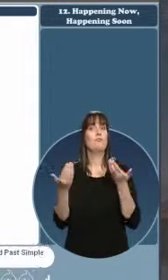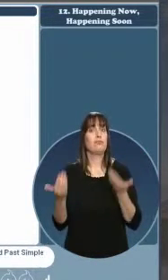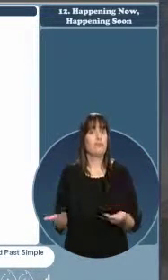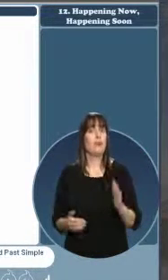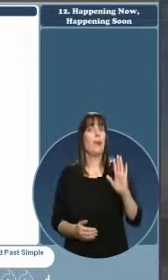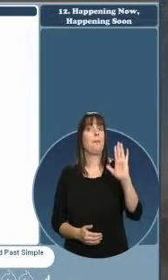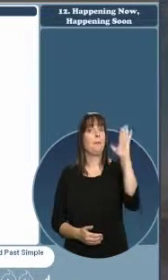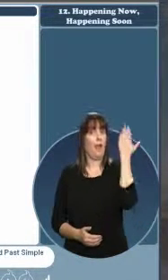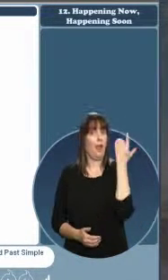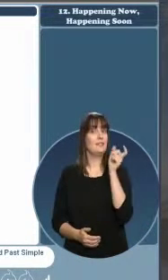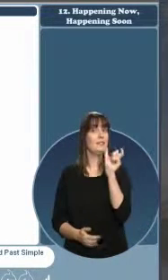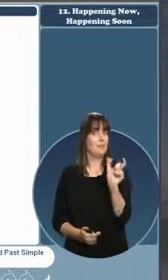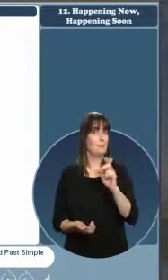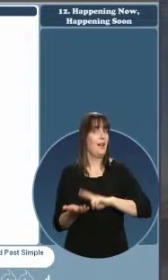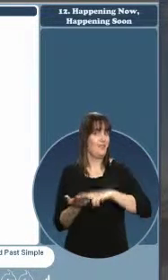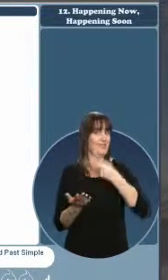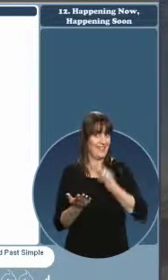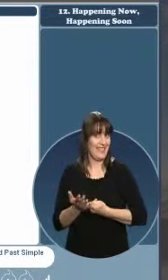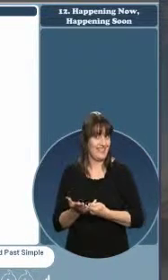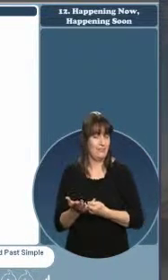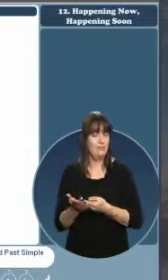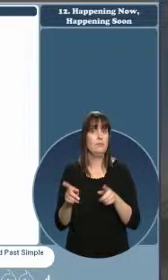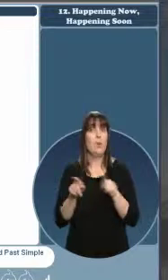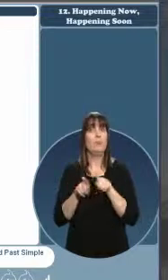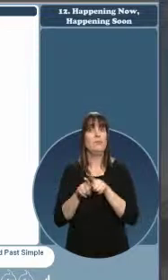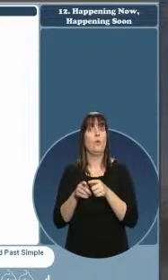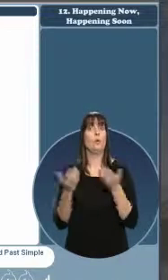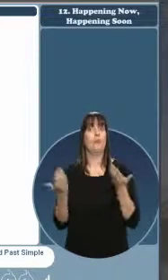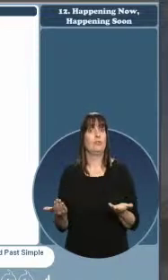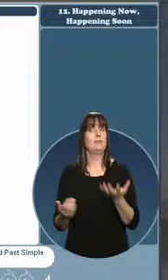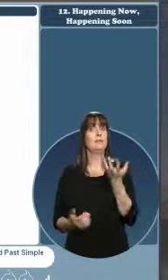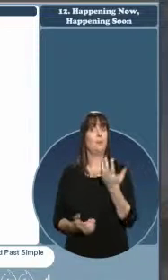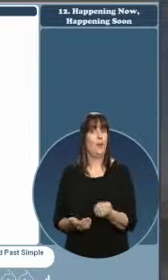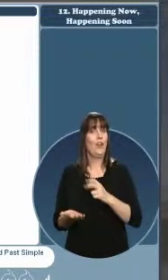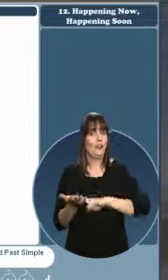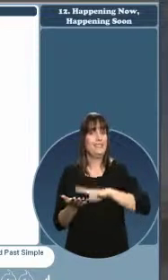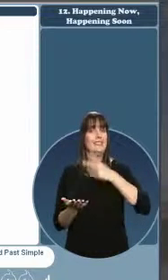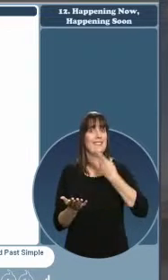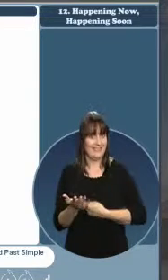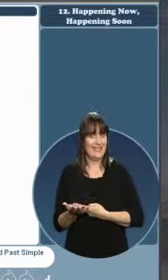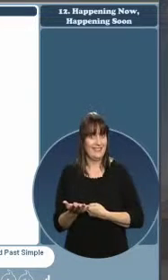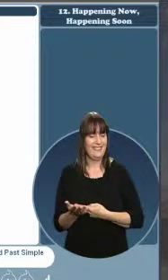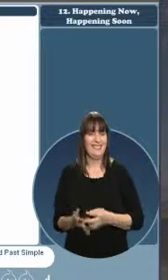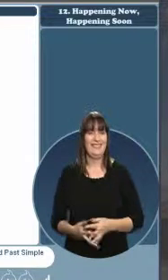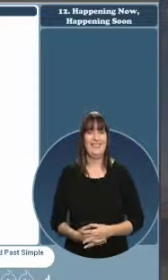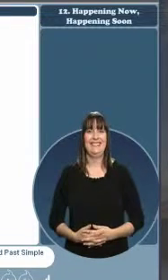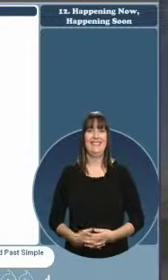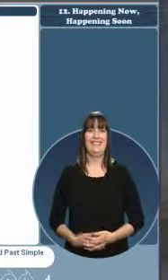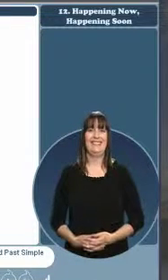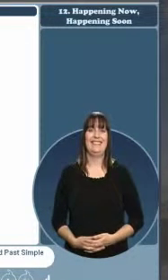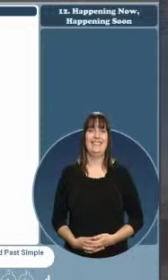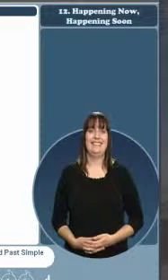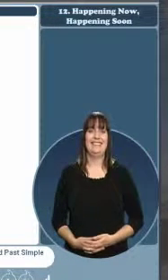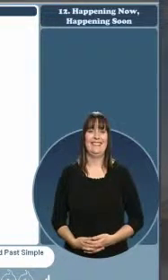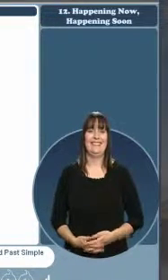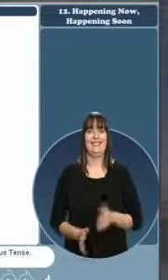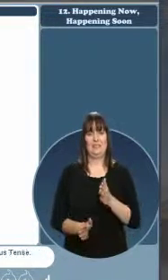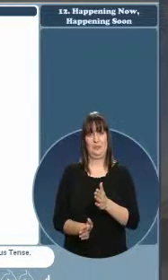so far we have learned about the present and past simple tenses and the present perfect tense.